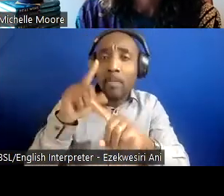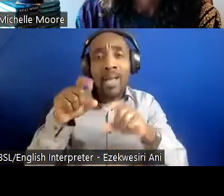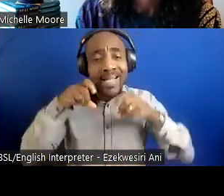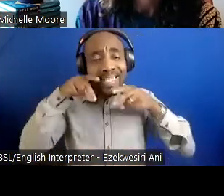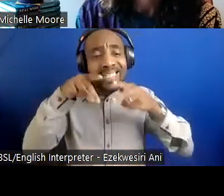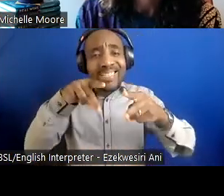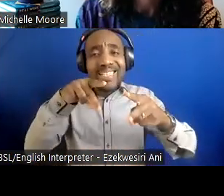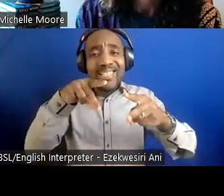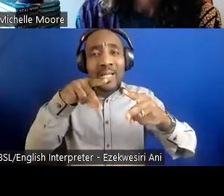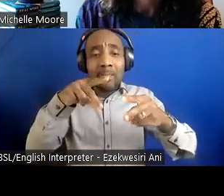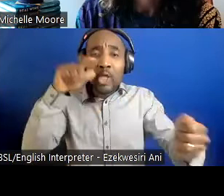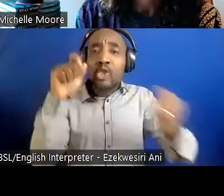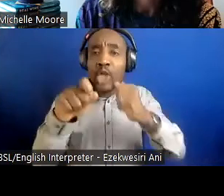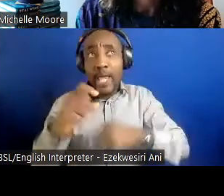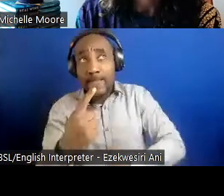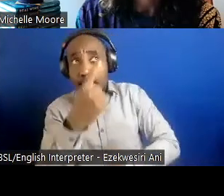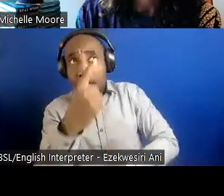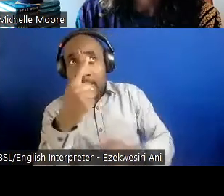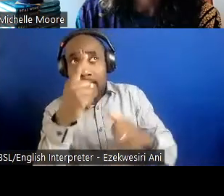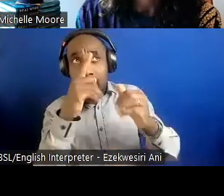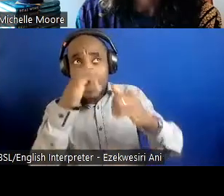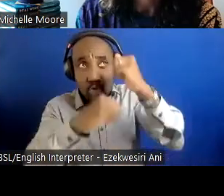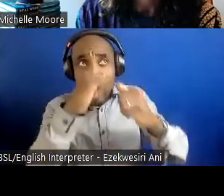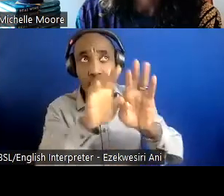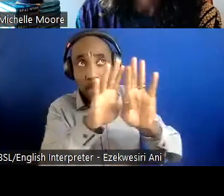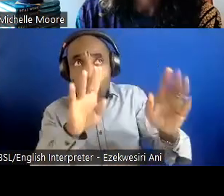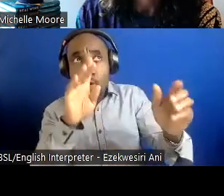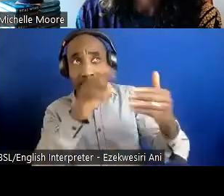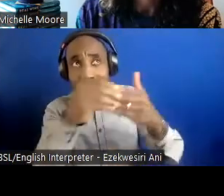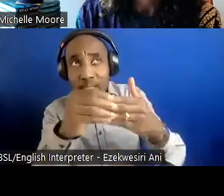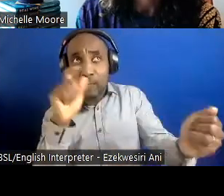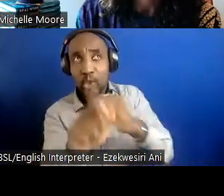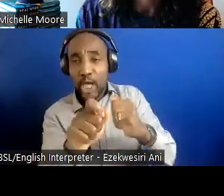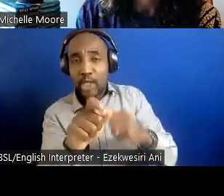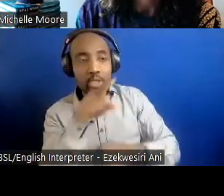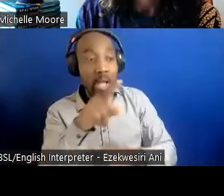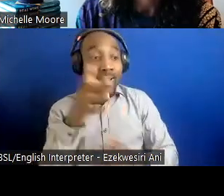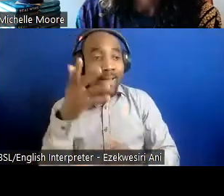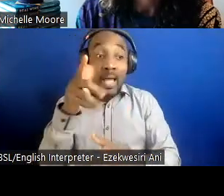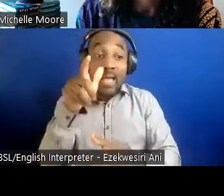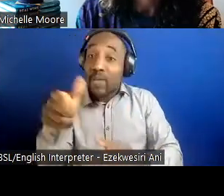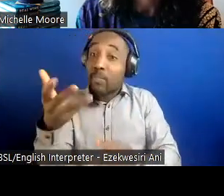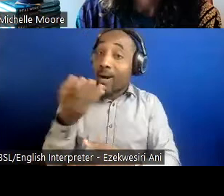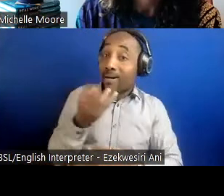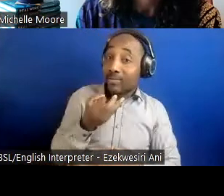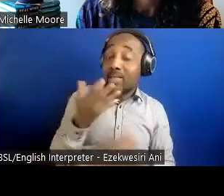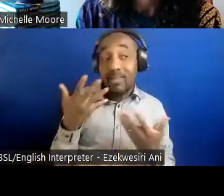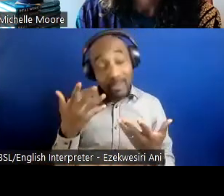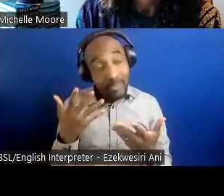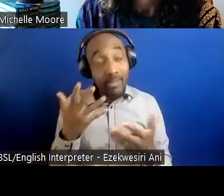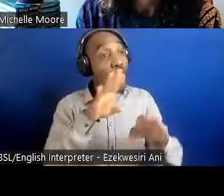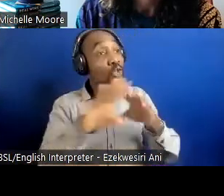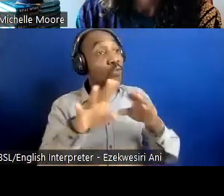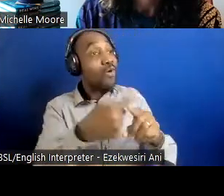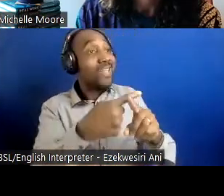is the realization. And to quote, I think, you know, people that have spoken to me, if we're going to have trust in Sport England and